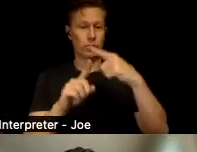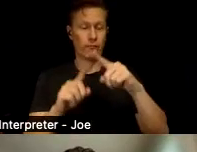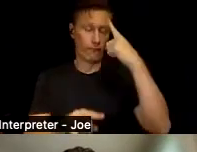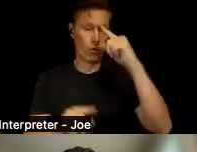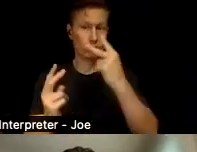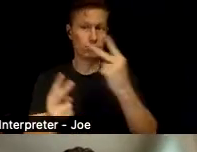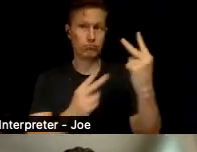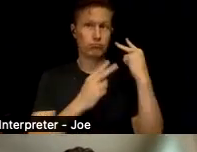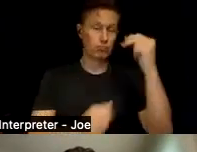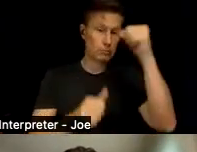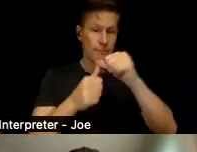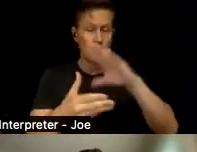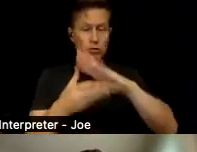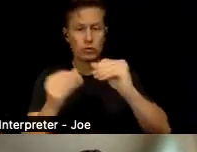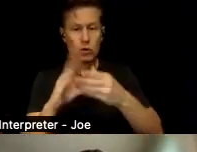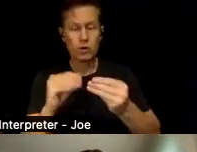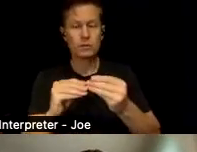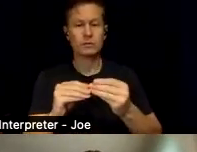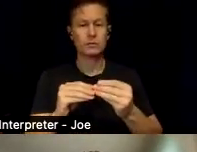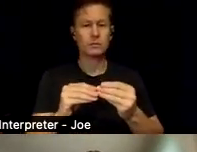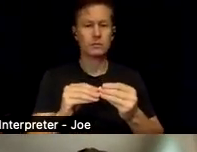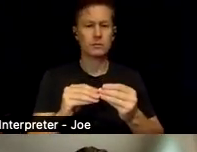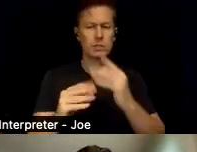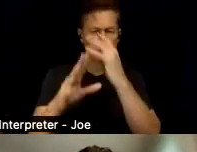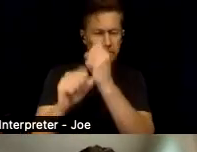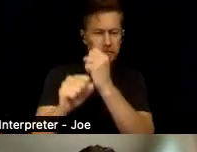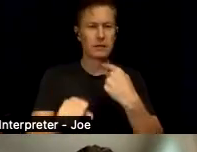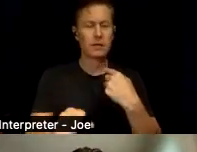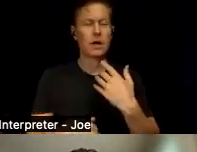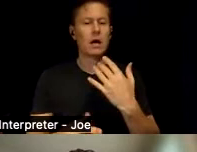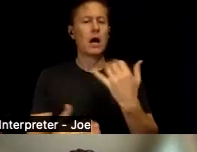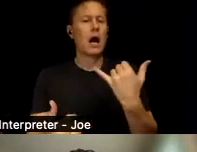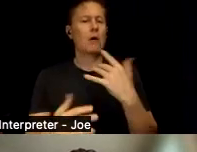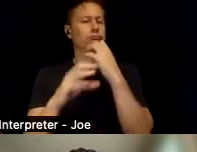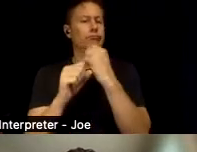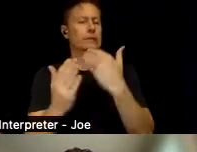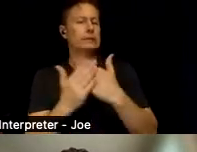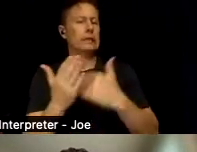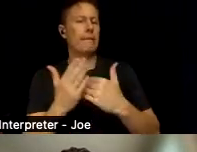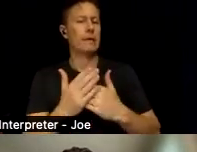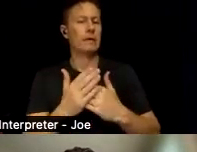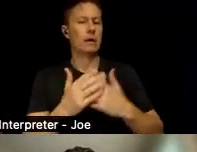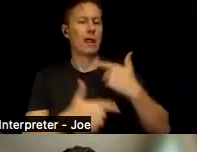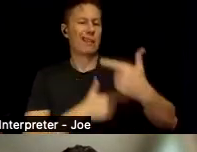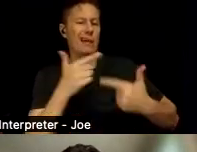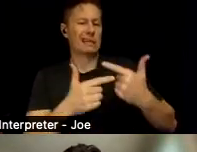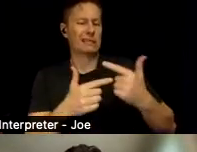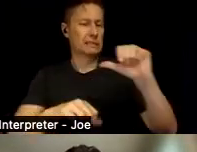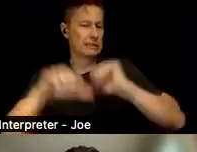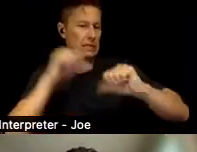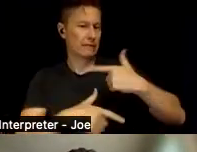been really fascinating to listen to. I'm going to try to recount some of the scientific legacy of the Landers earthquake. I can't do